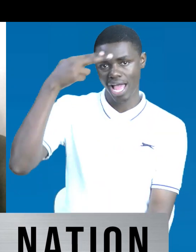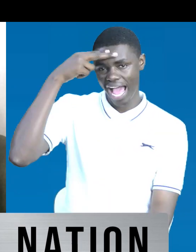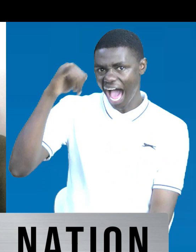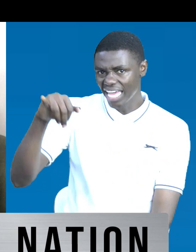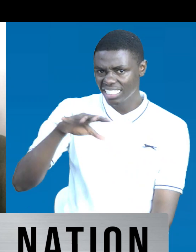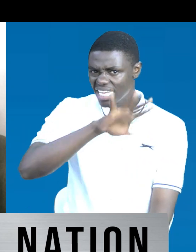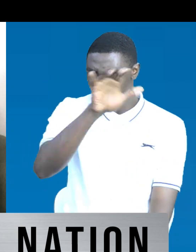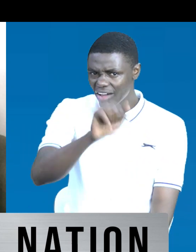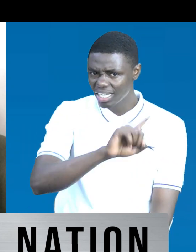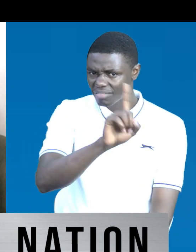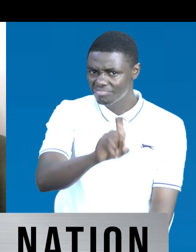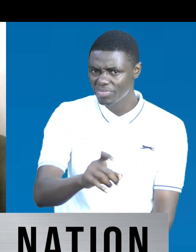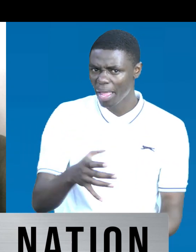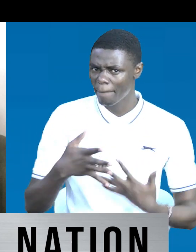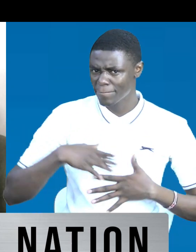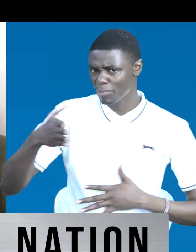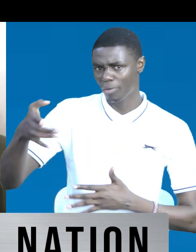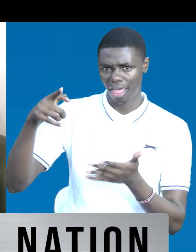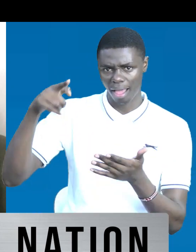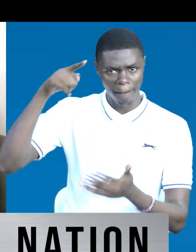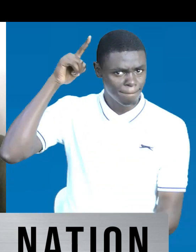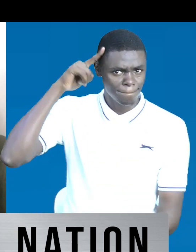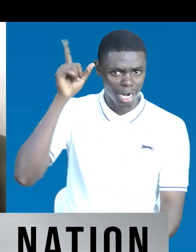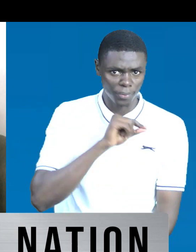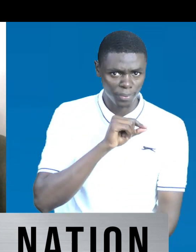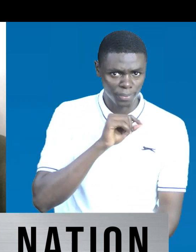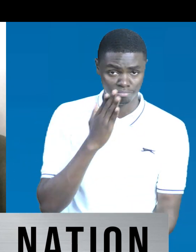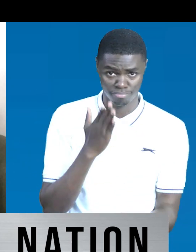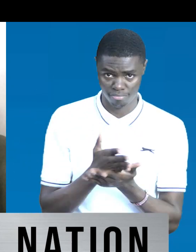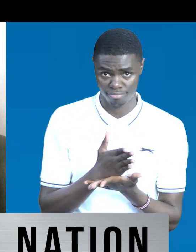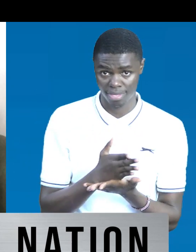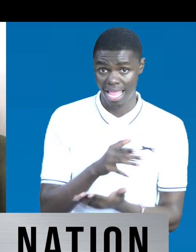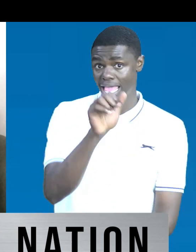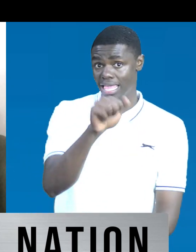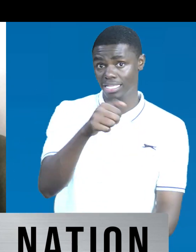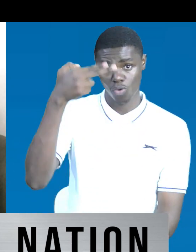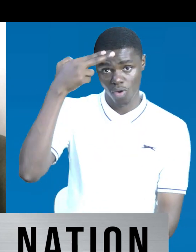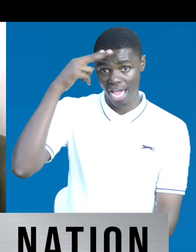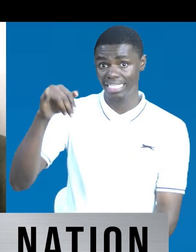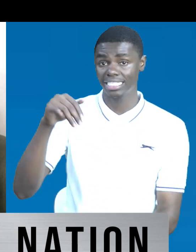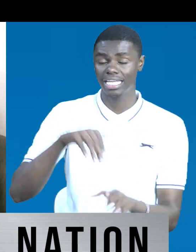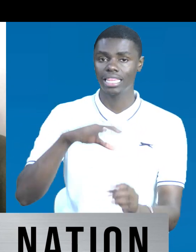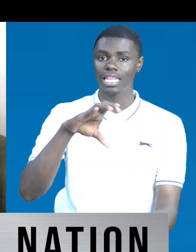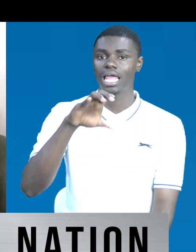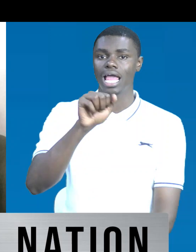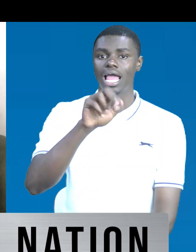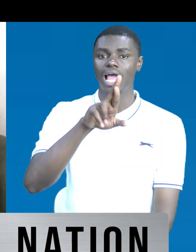African? The people there are blacks, right? Yes, Haiti is in the Caribbean,